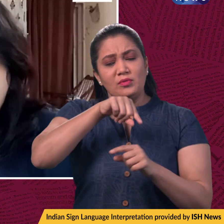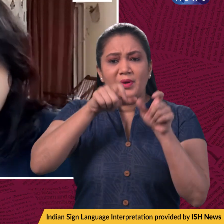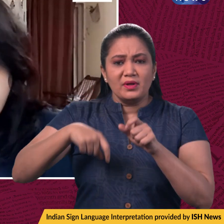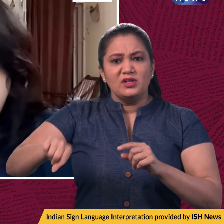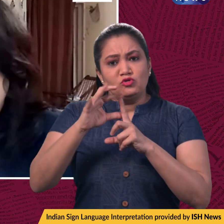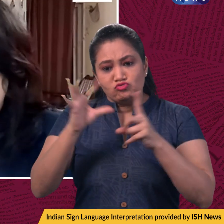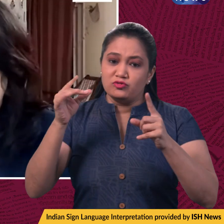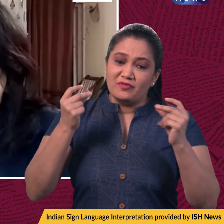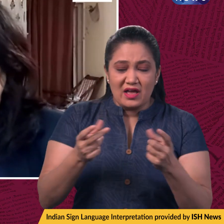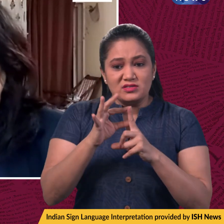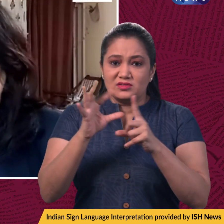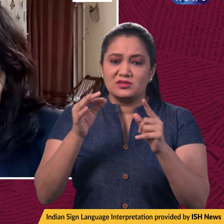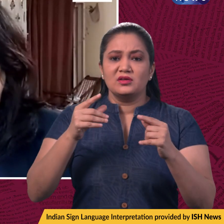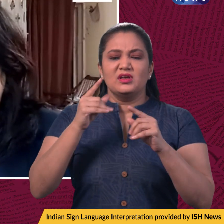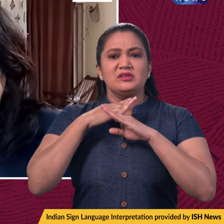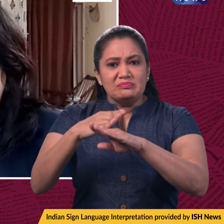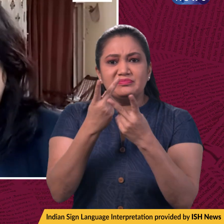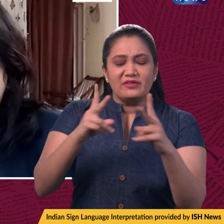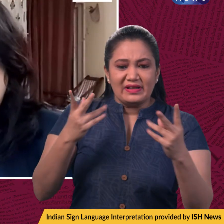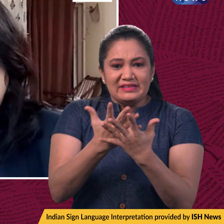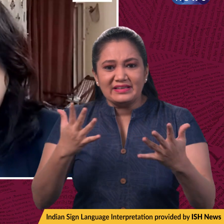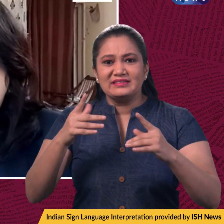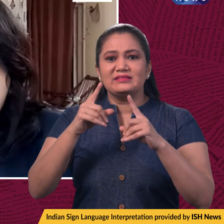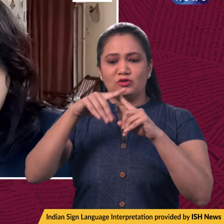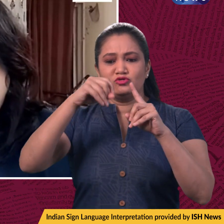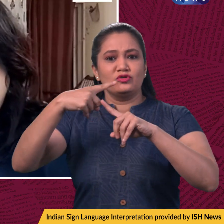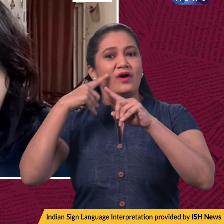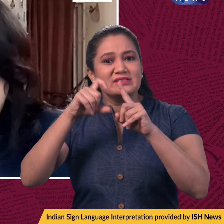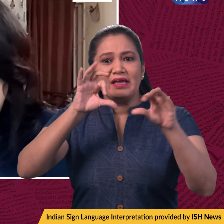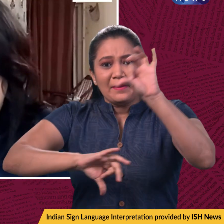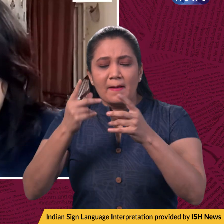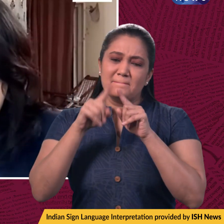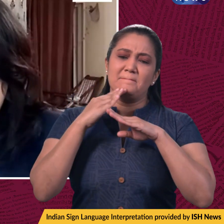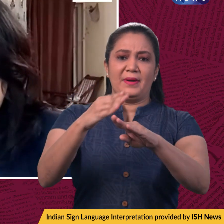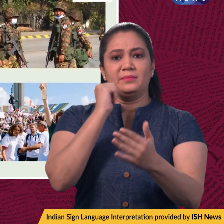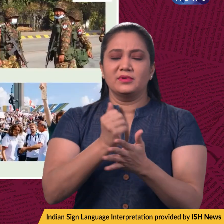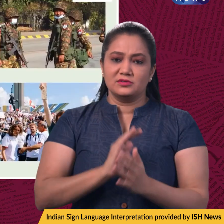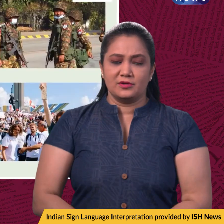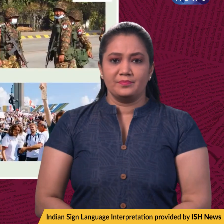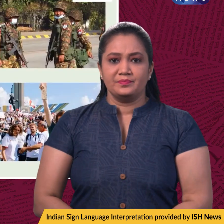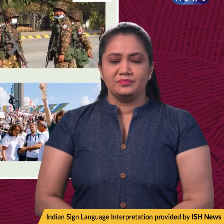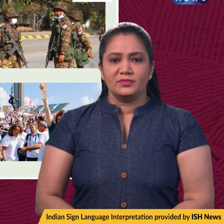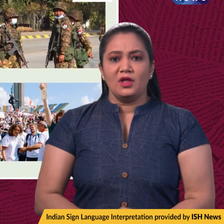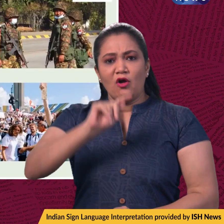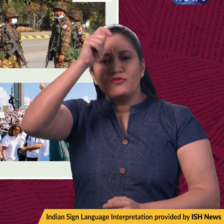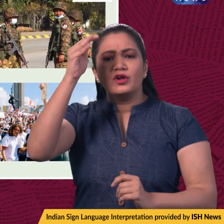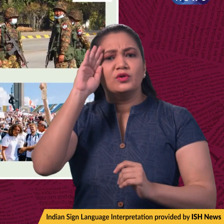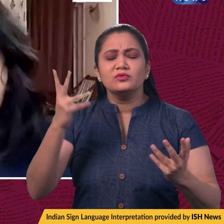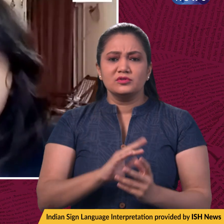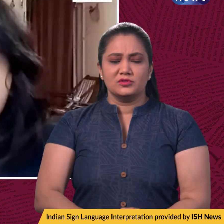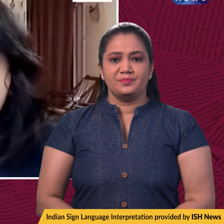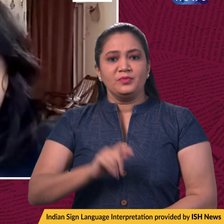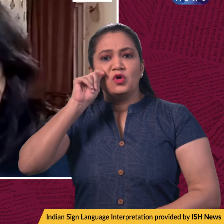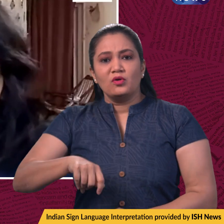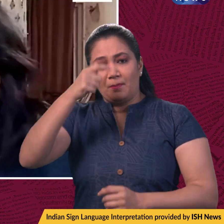and ambitious action to ban certain toxic chemicals. Moving on to international news now,